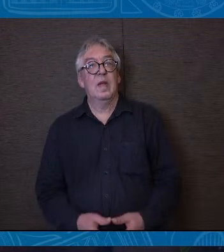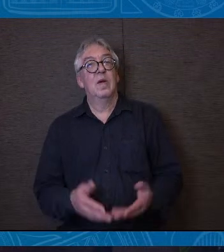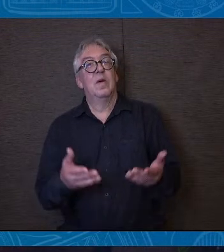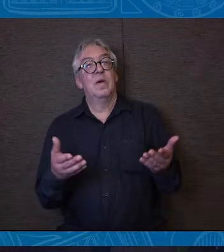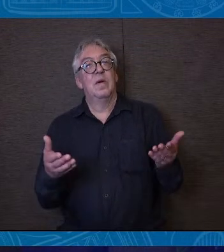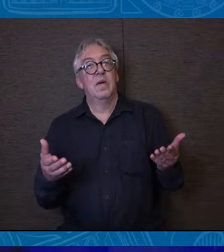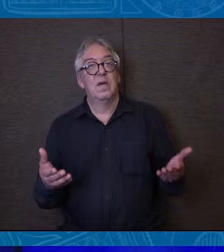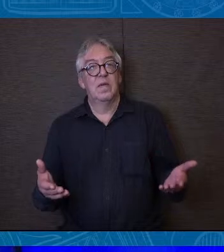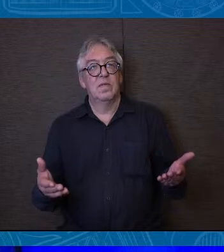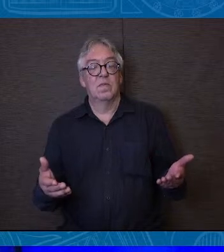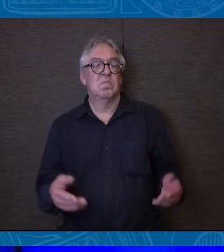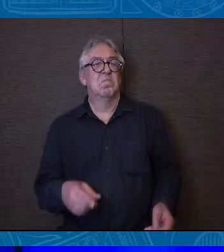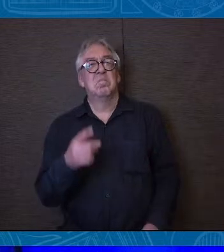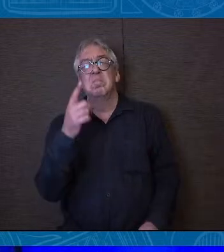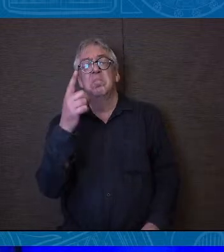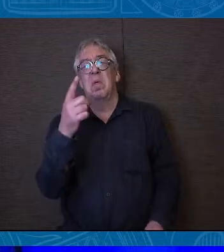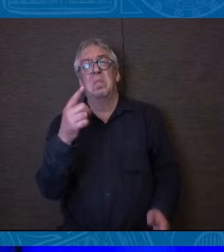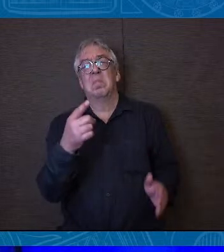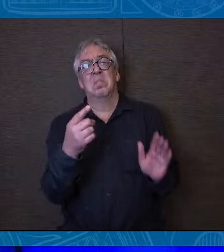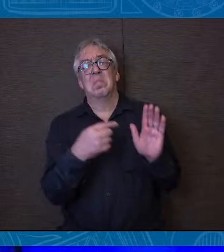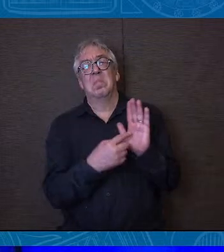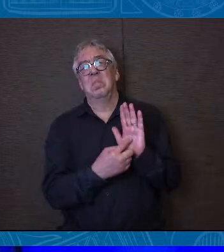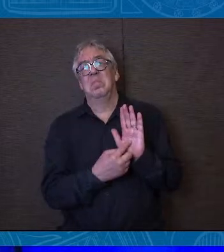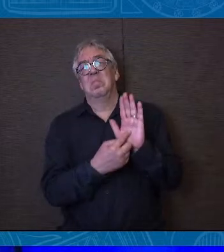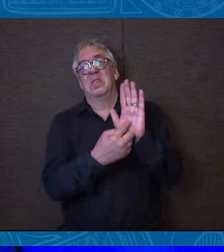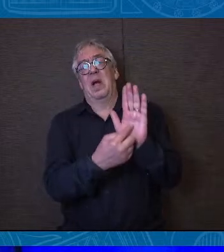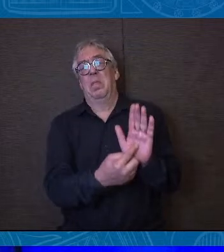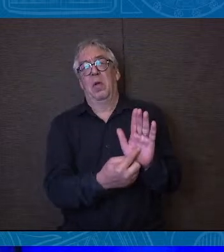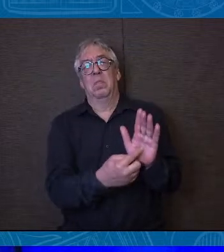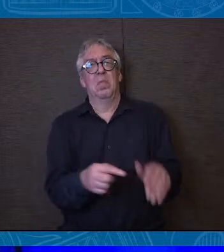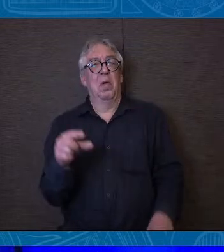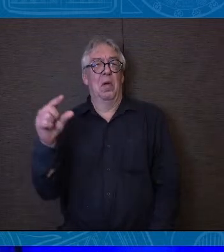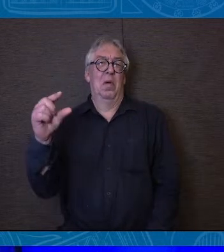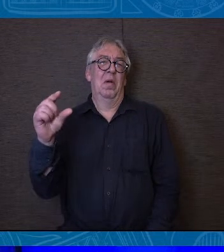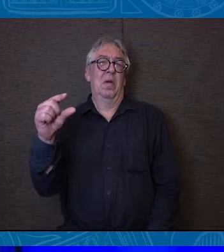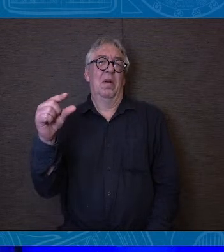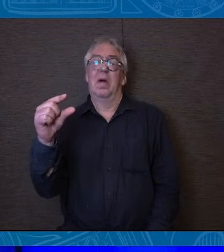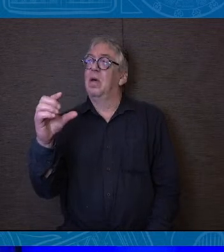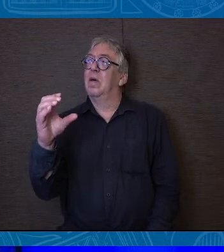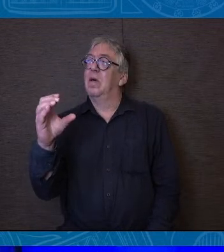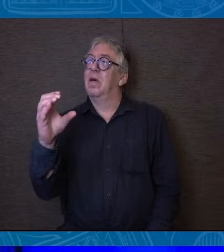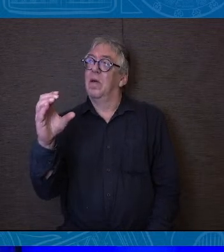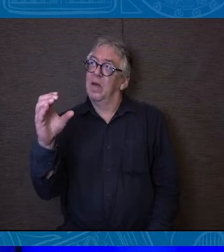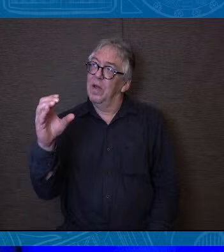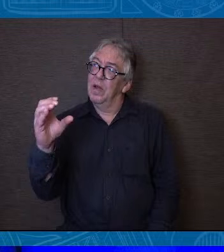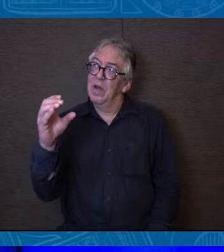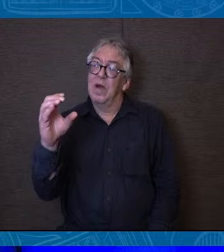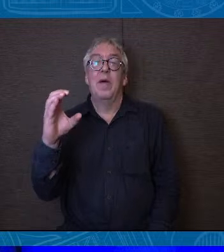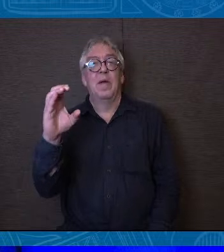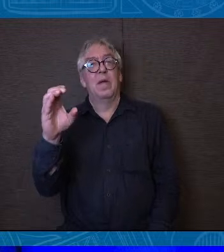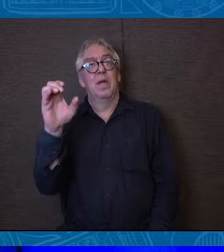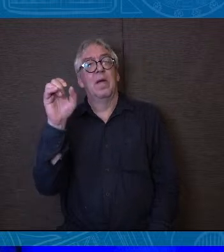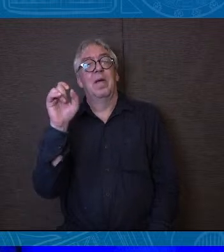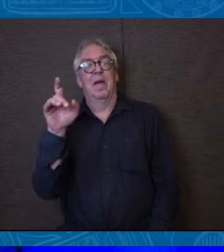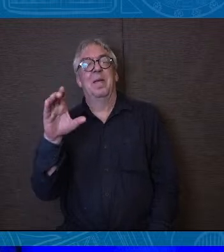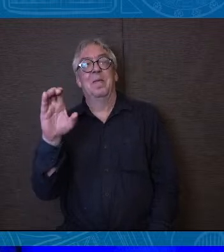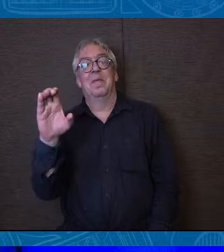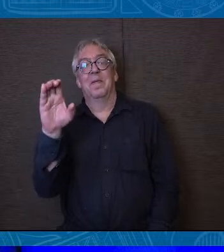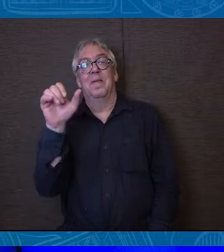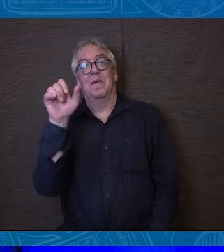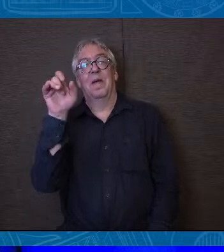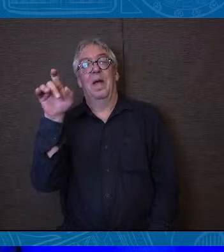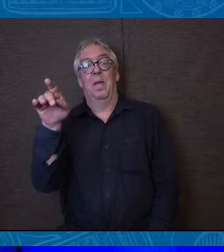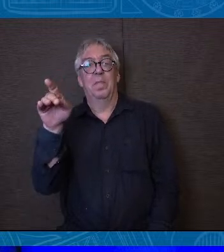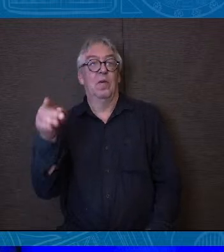So just to give you an example of, this is the CAP message, how it looks at, usually it's generated by the alerting authorities. It could